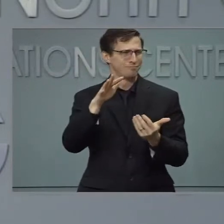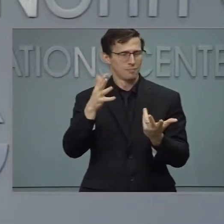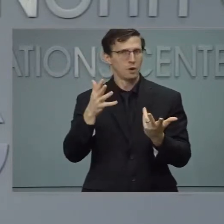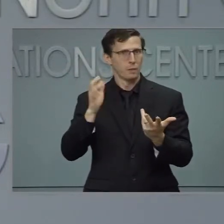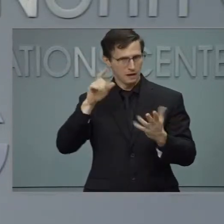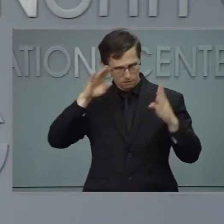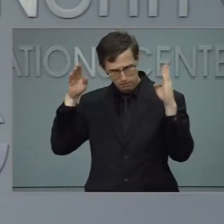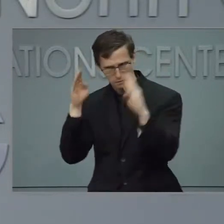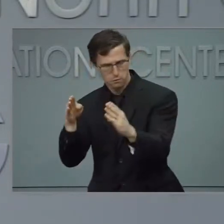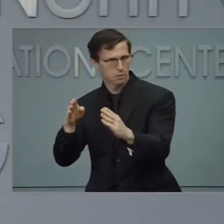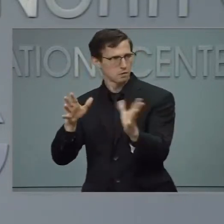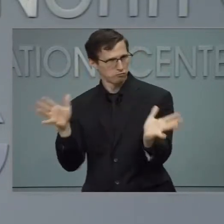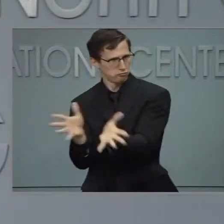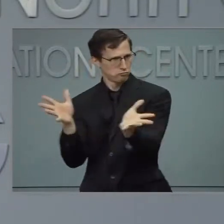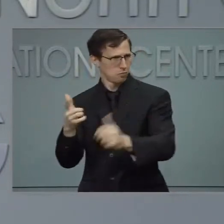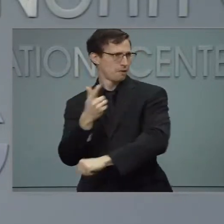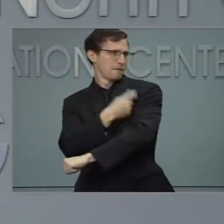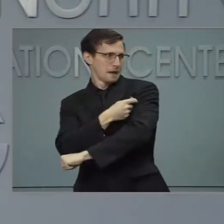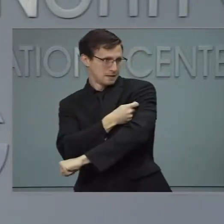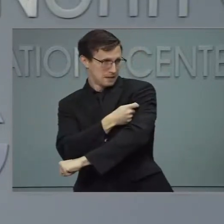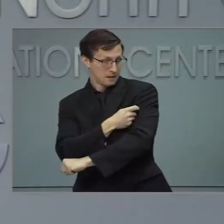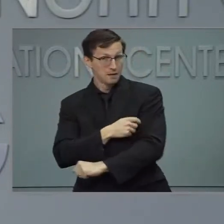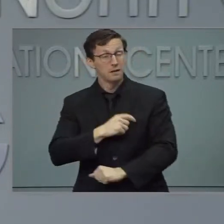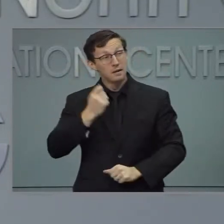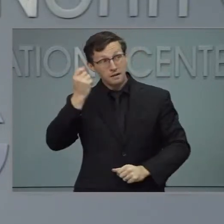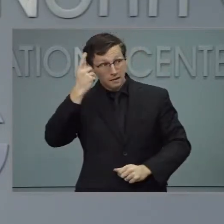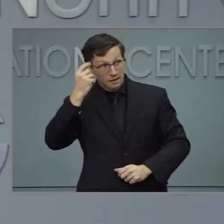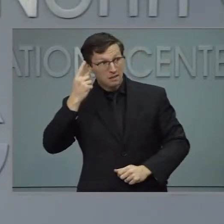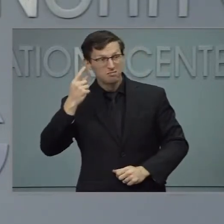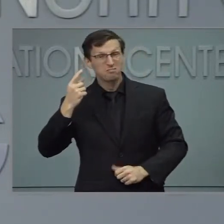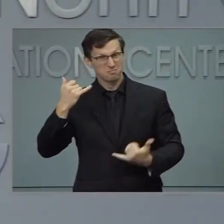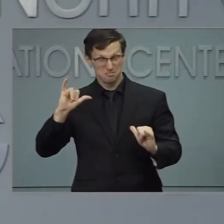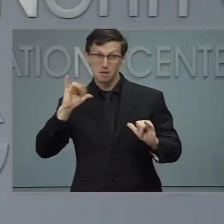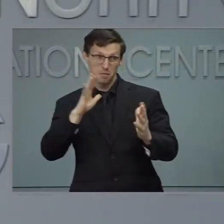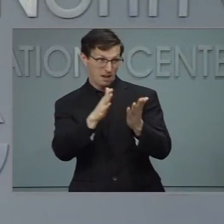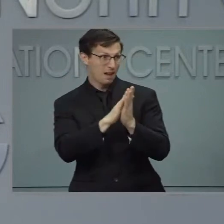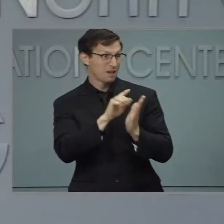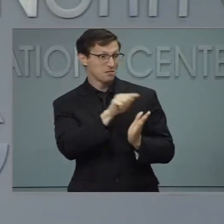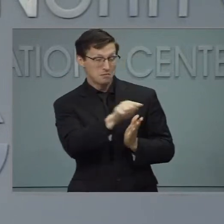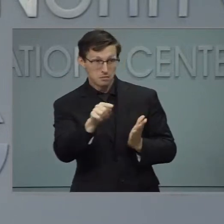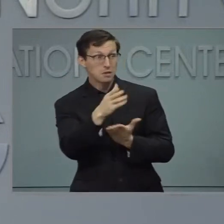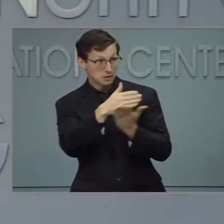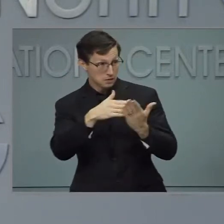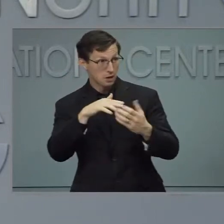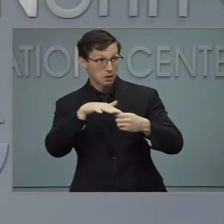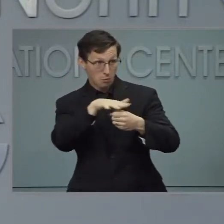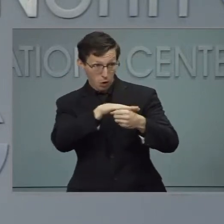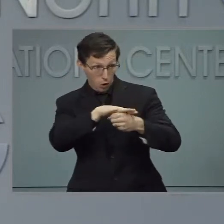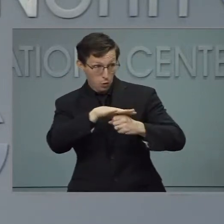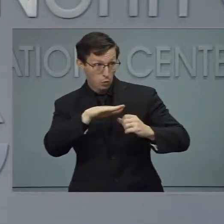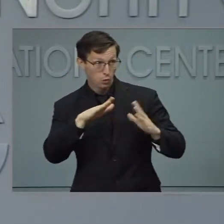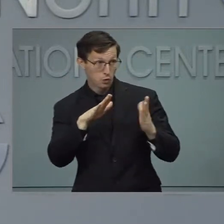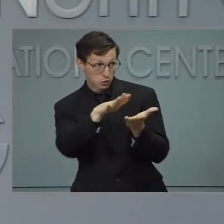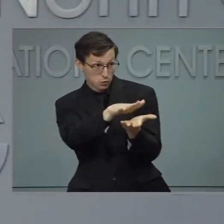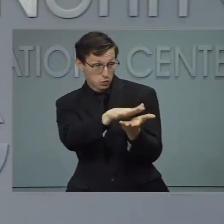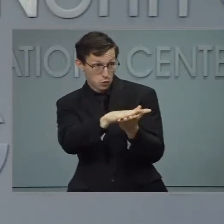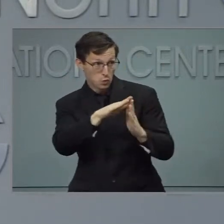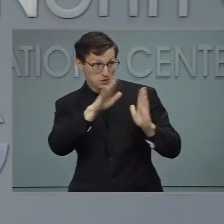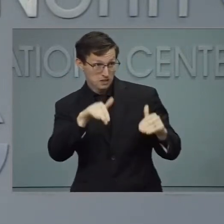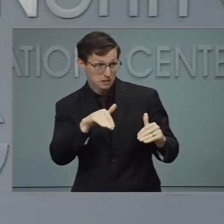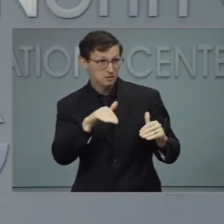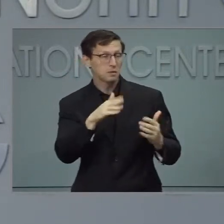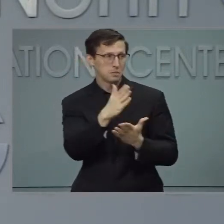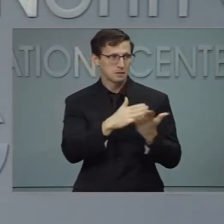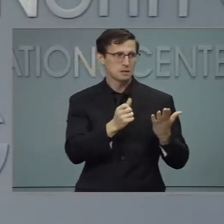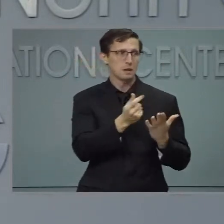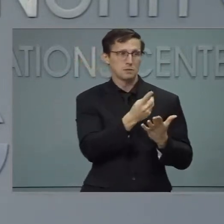concentrate. However, I'm going to ask these local school boards who have voted some a few weeks